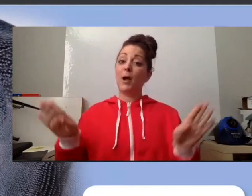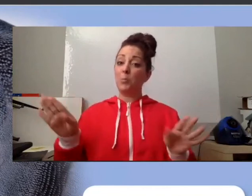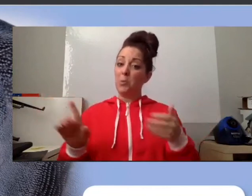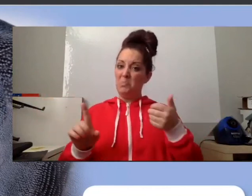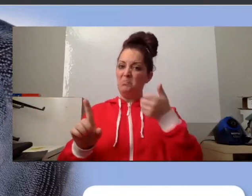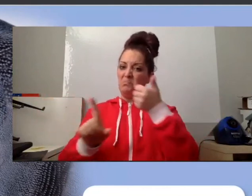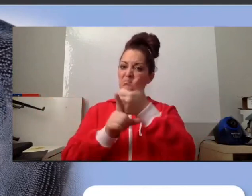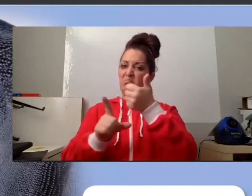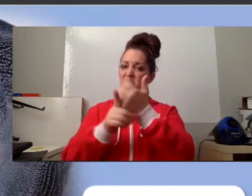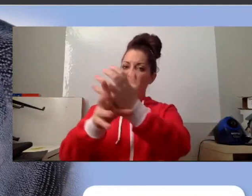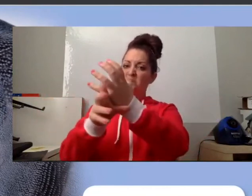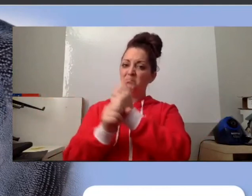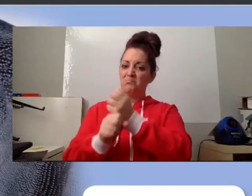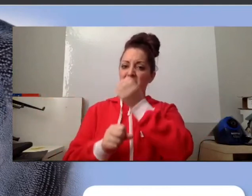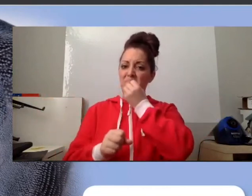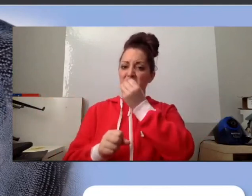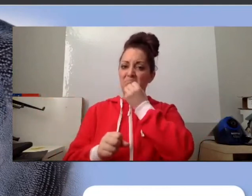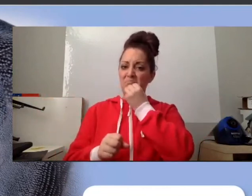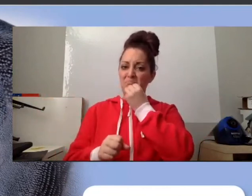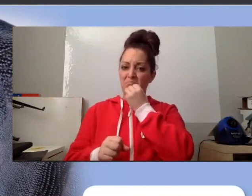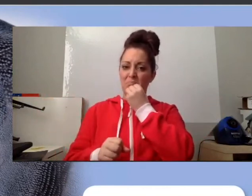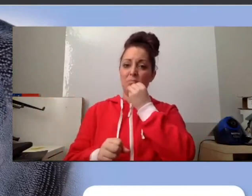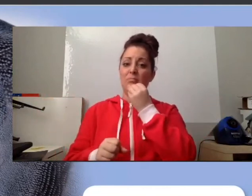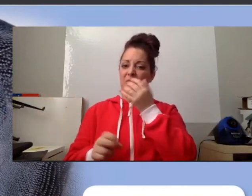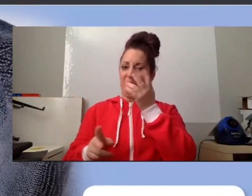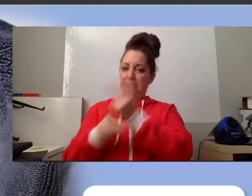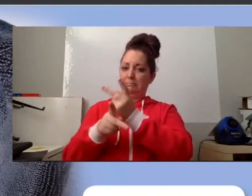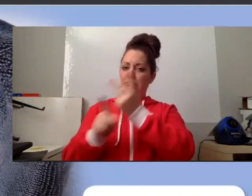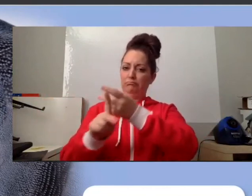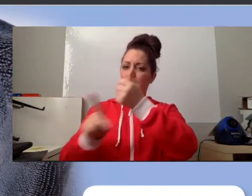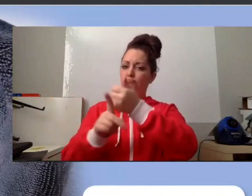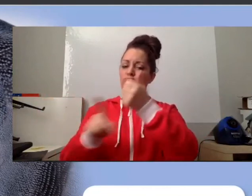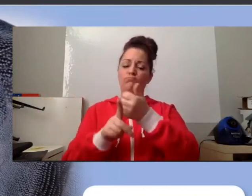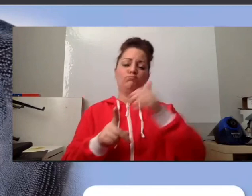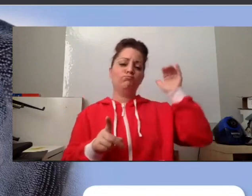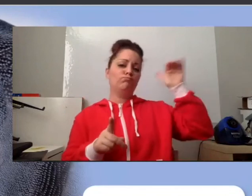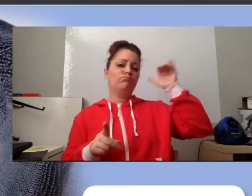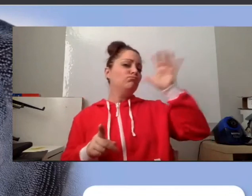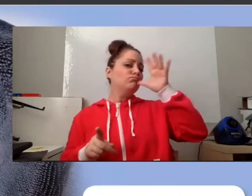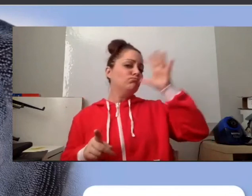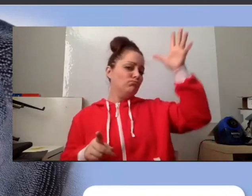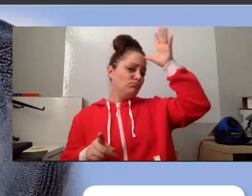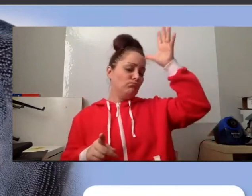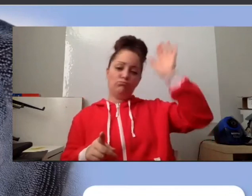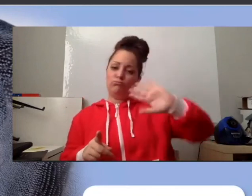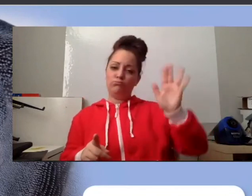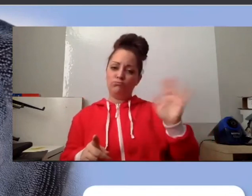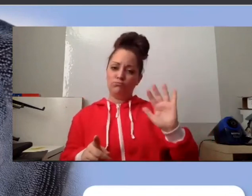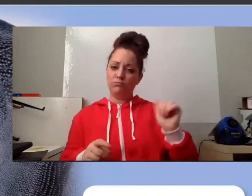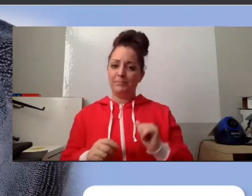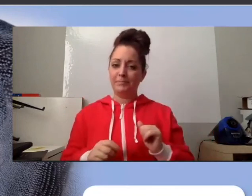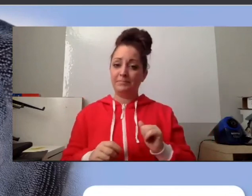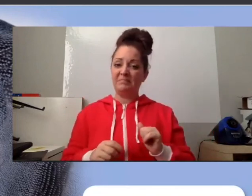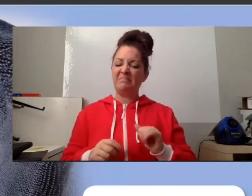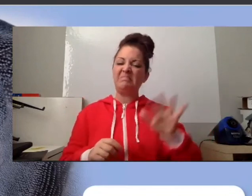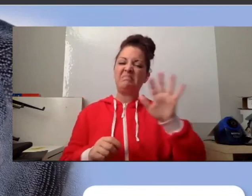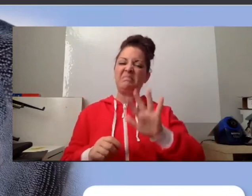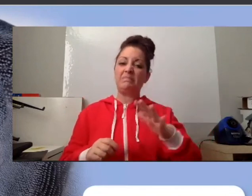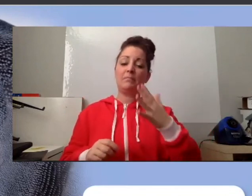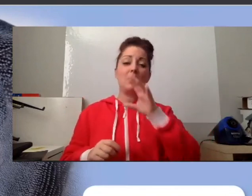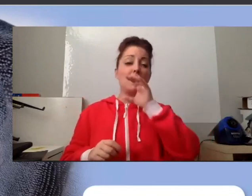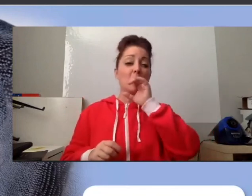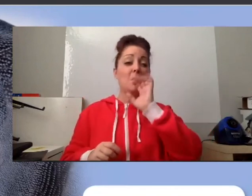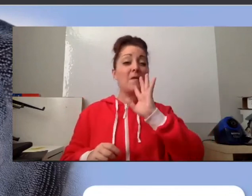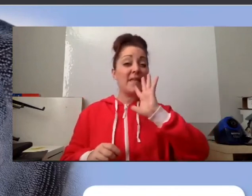Now the young penguin can catch his own food and take care of himself. He doesn't need mom and dad